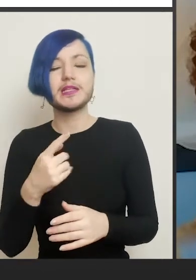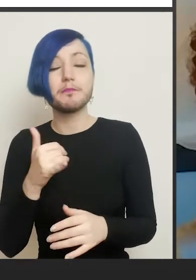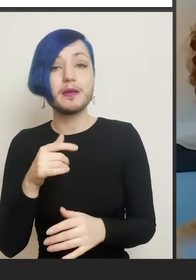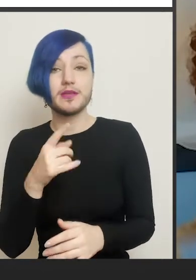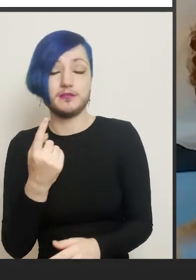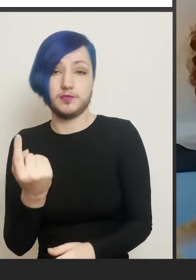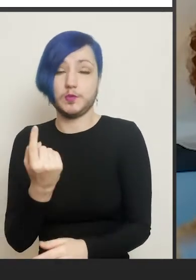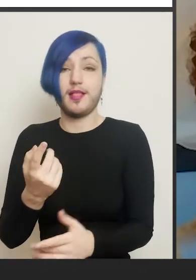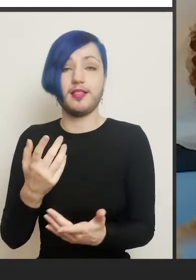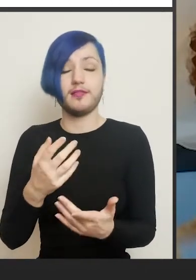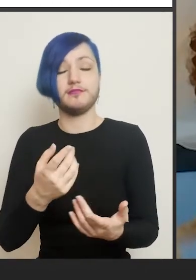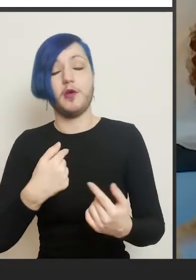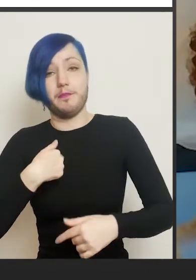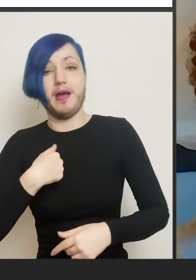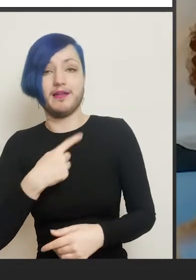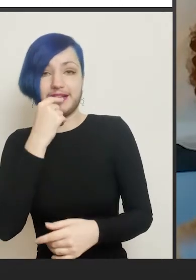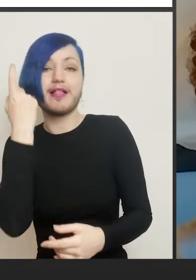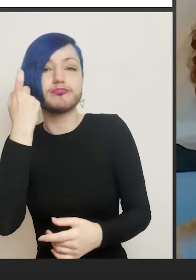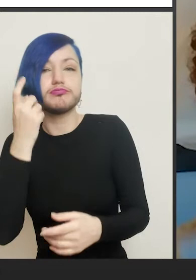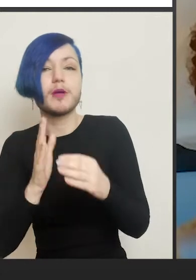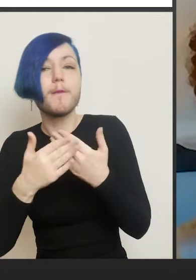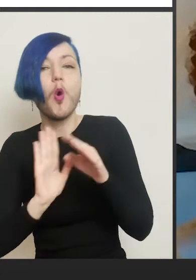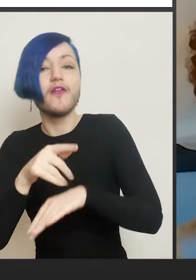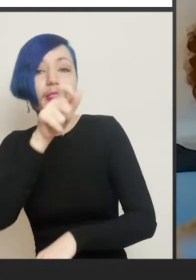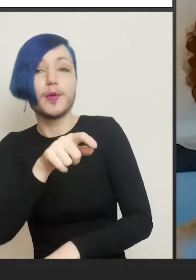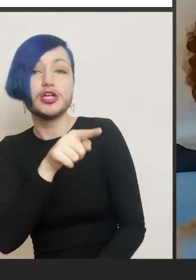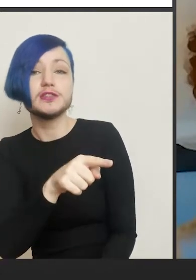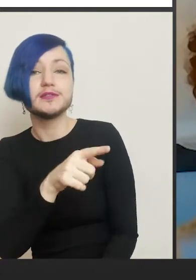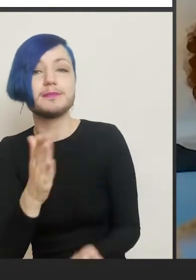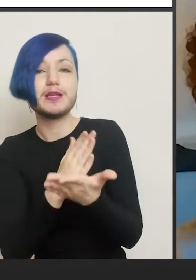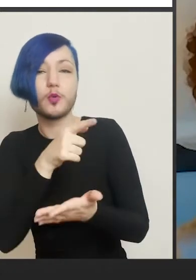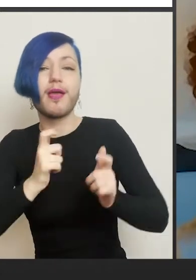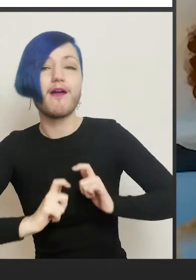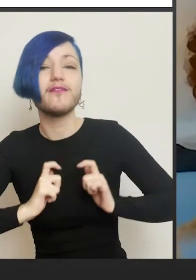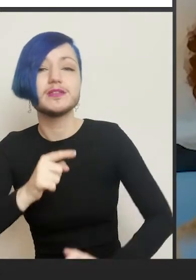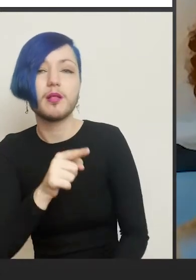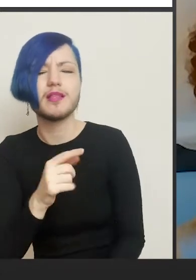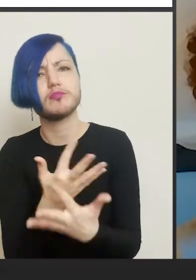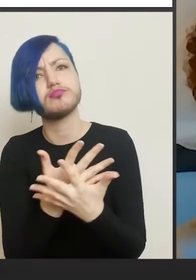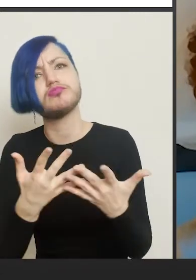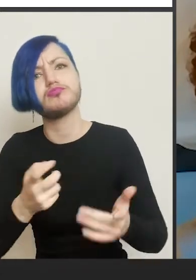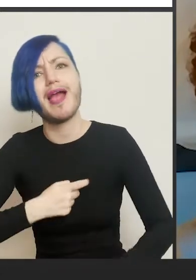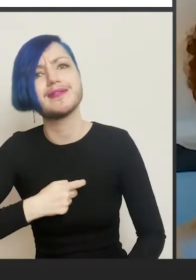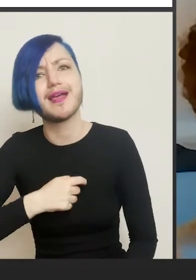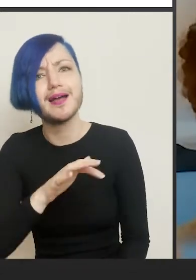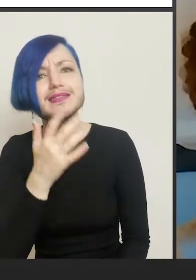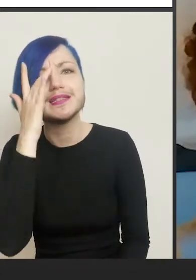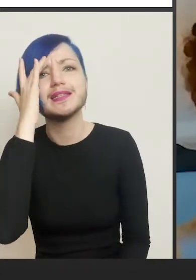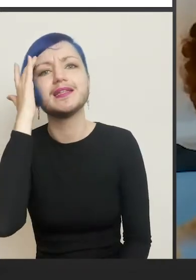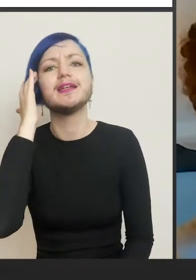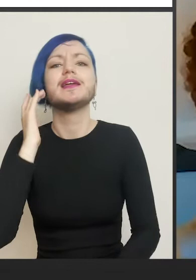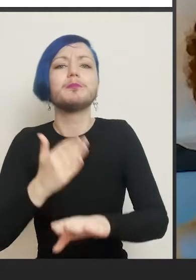more about the person in the room and making them feel more comfortable. Of course, there's a huge amount of anxiety that gets built